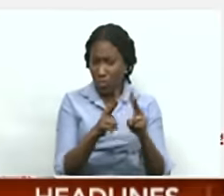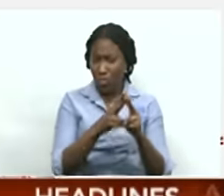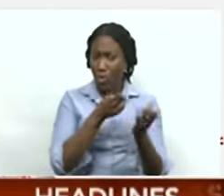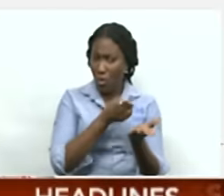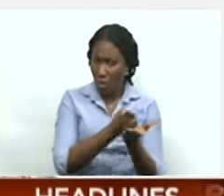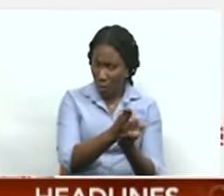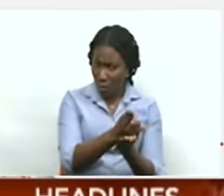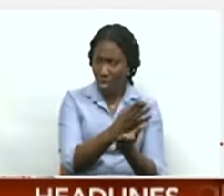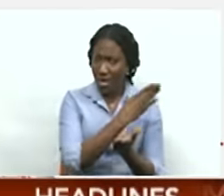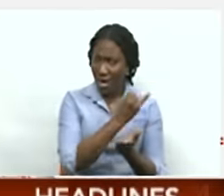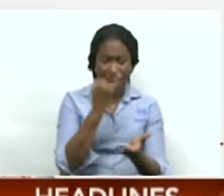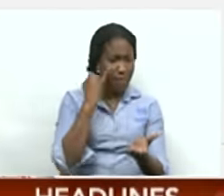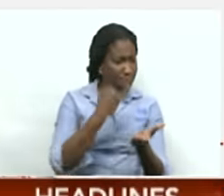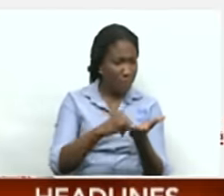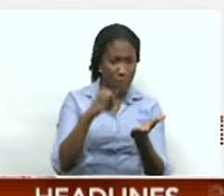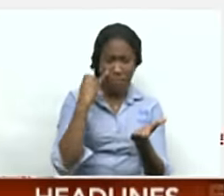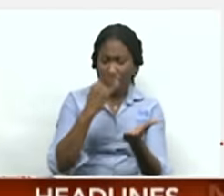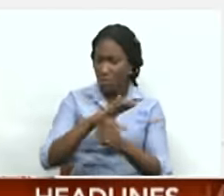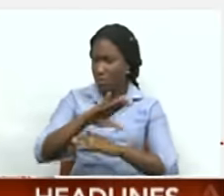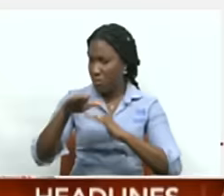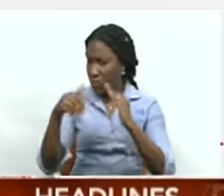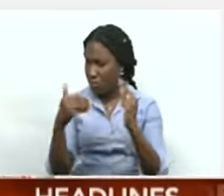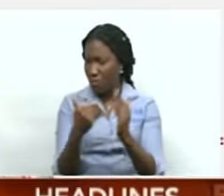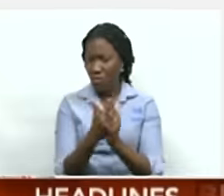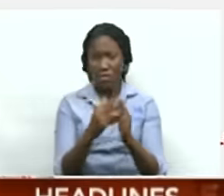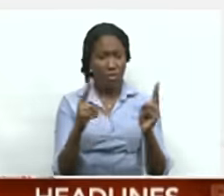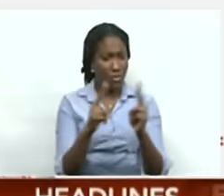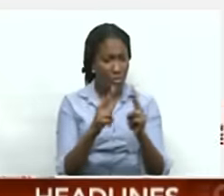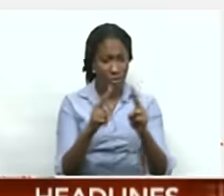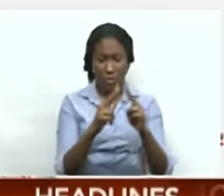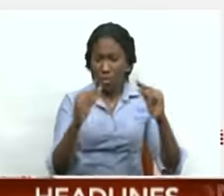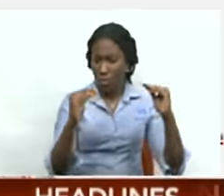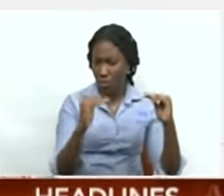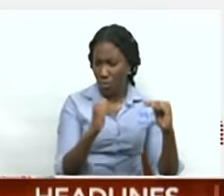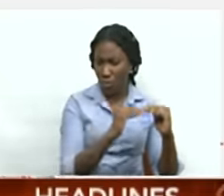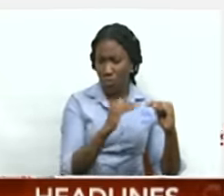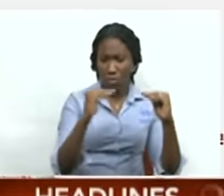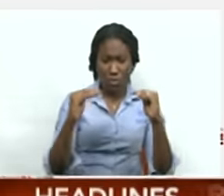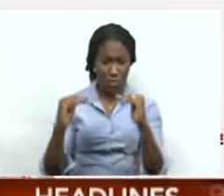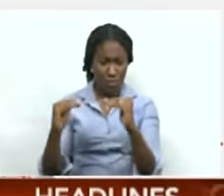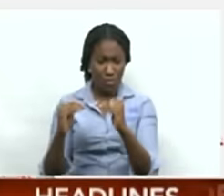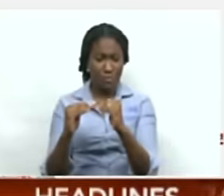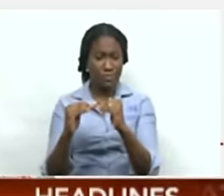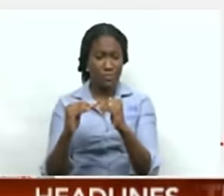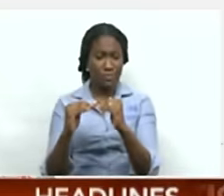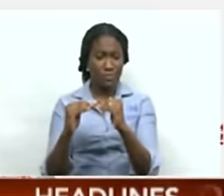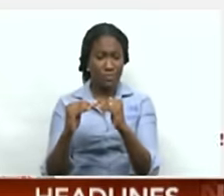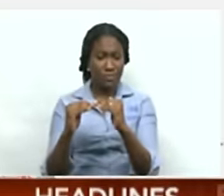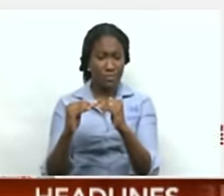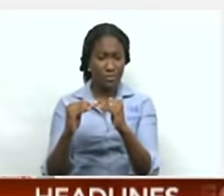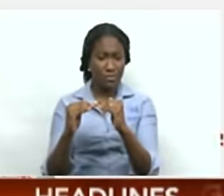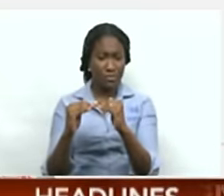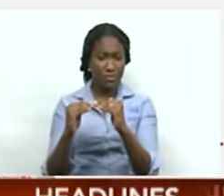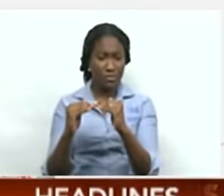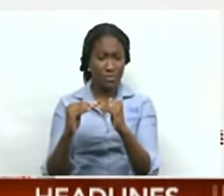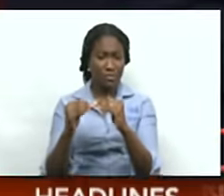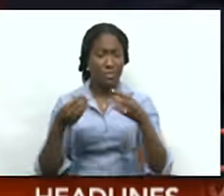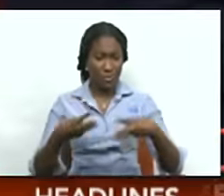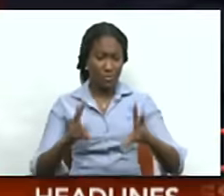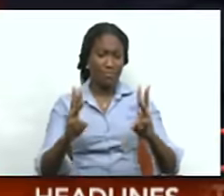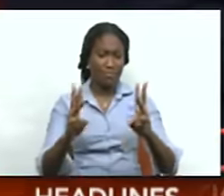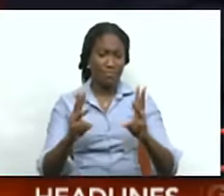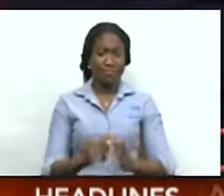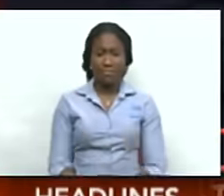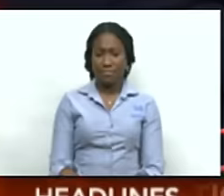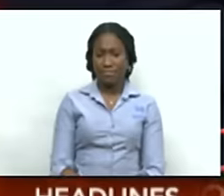are conducted in a manner in which they are deserving. Dr. Raghunath contended that there